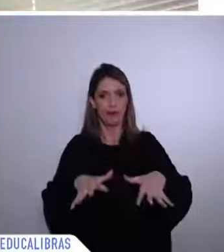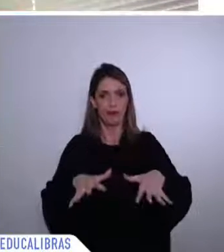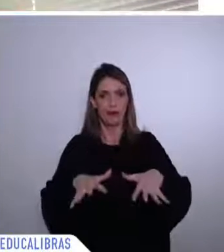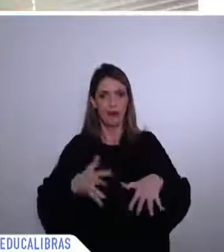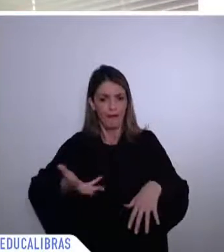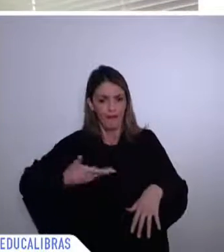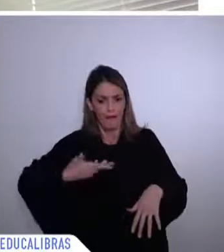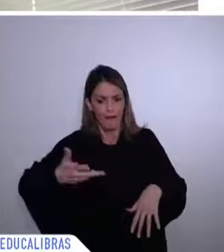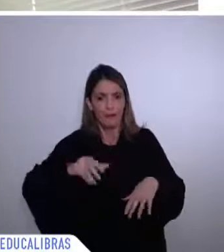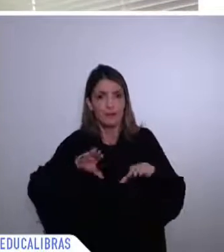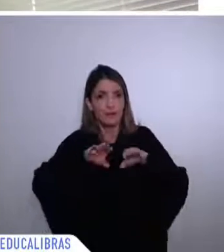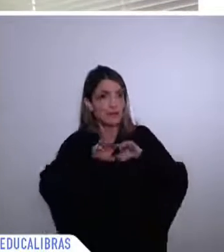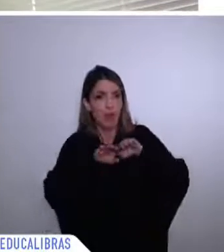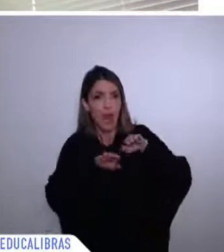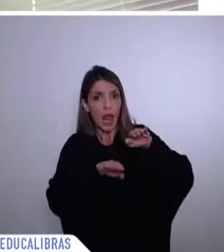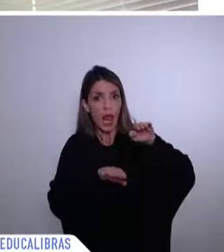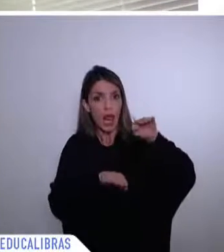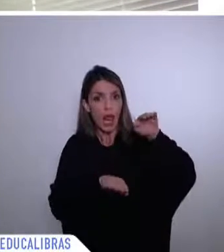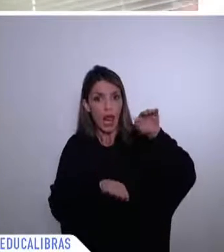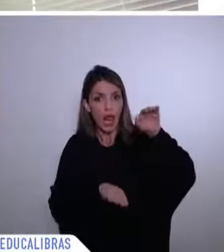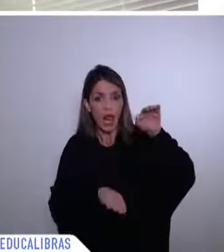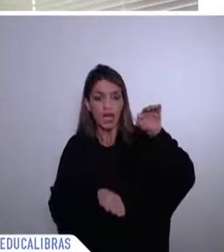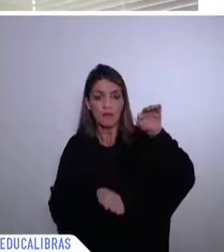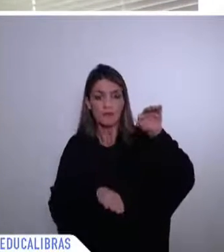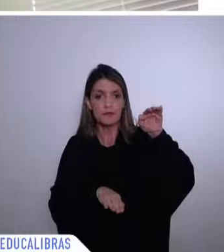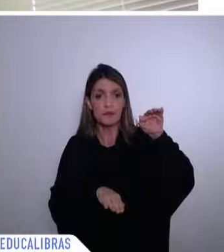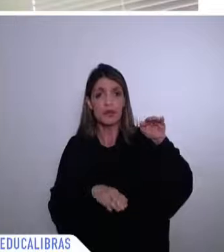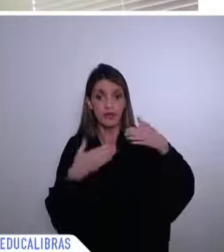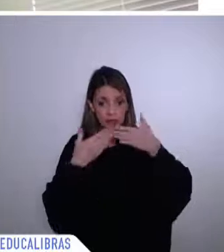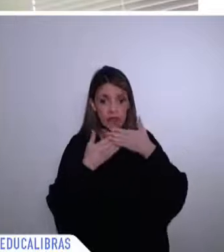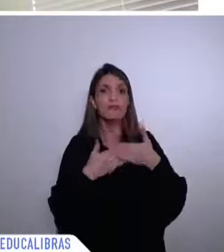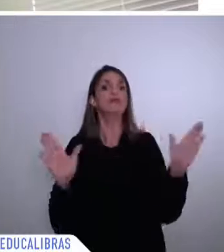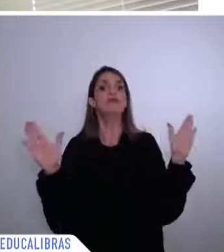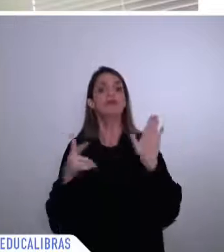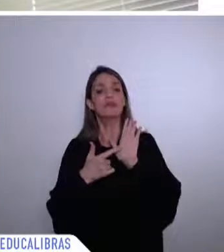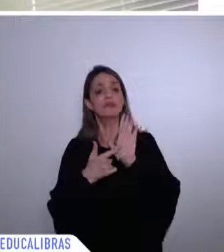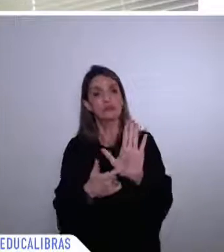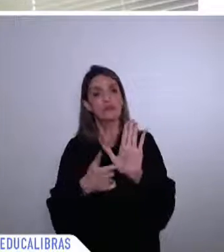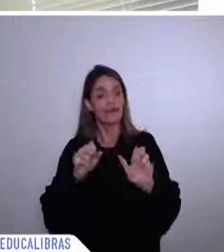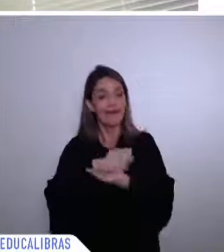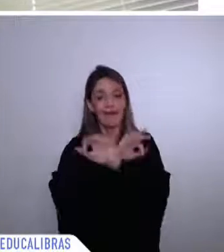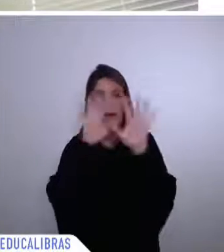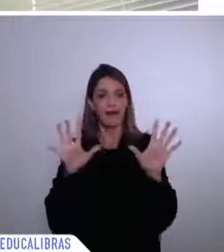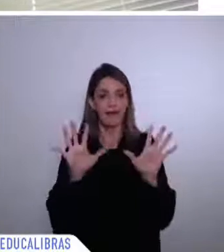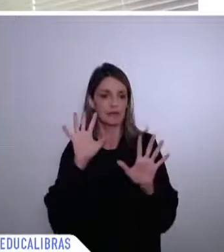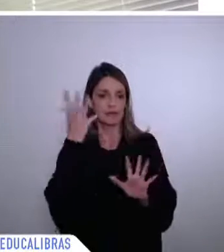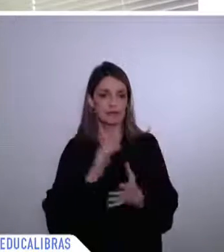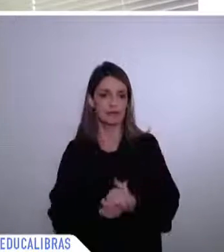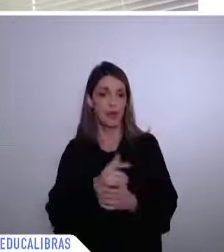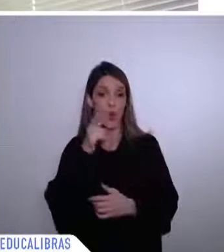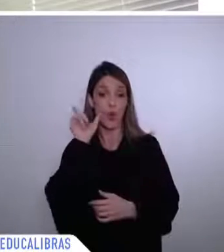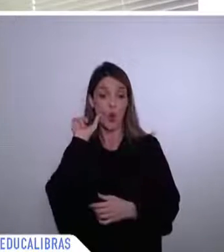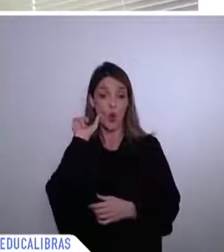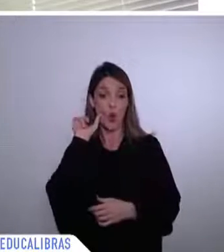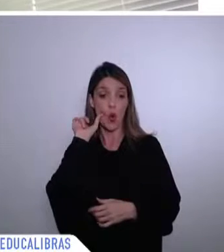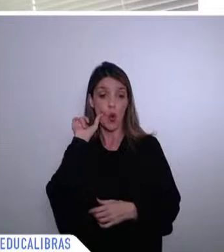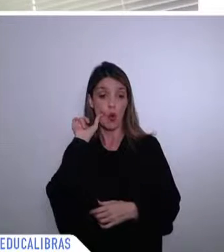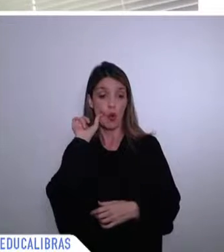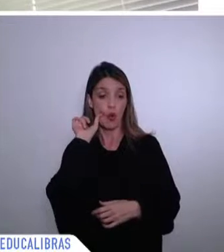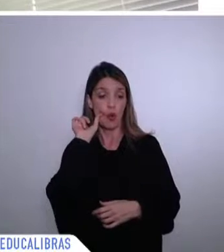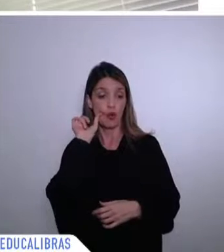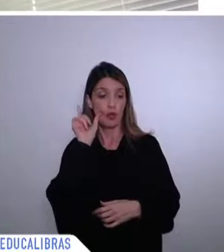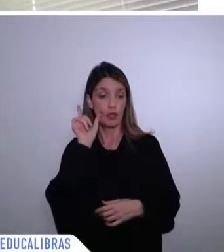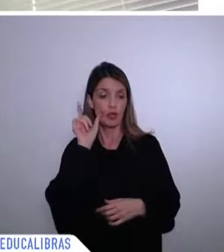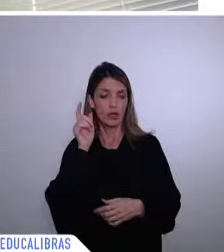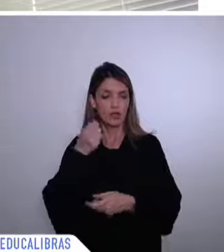track these huge inequalities, and then secondly, to discontinue the source of profit